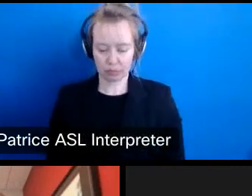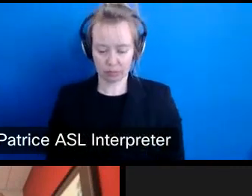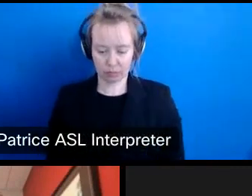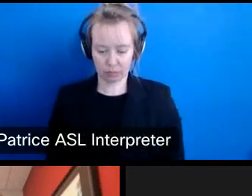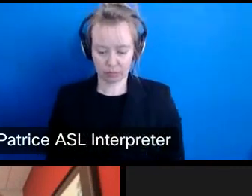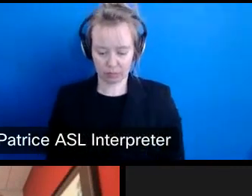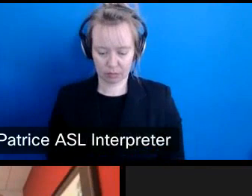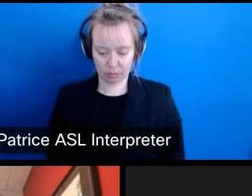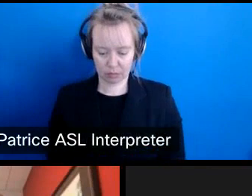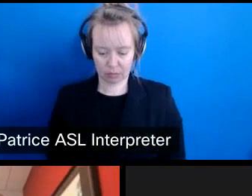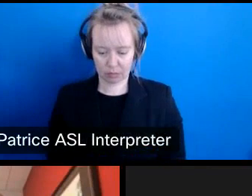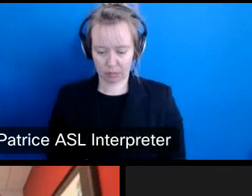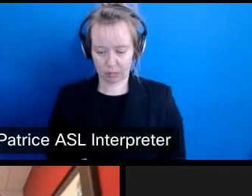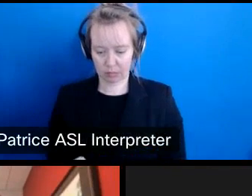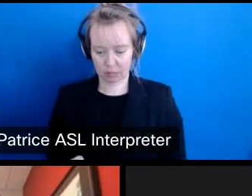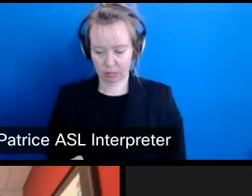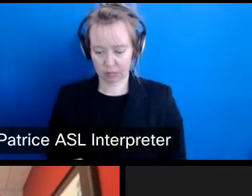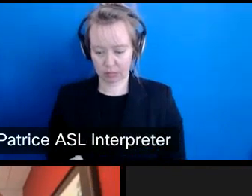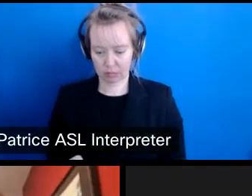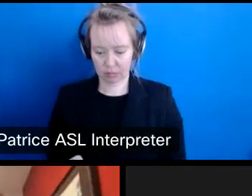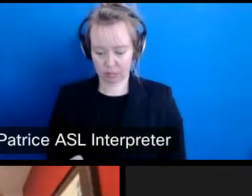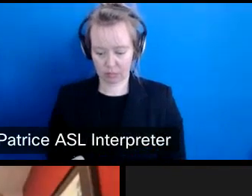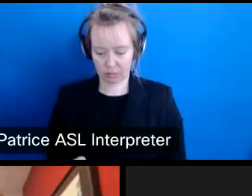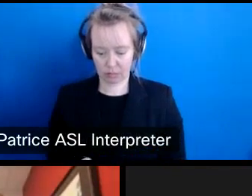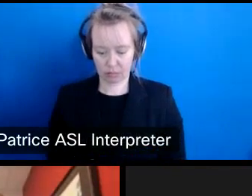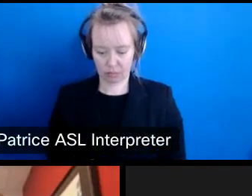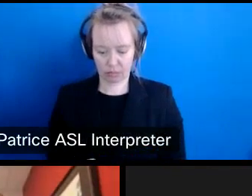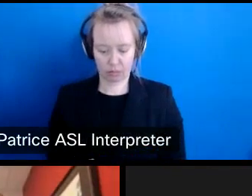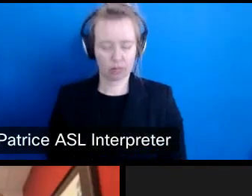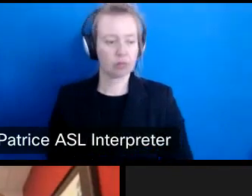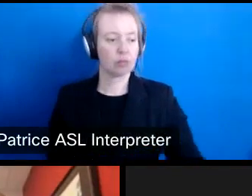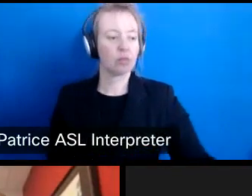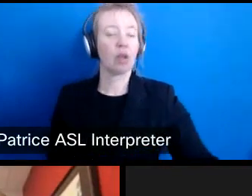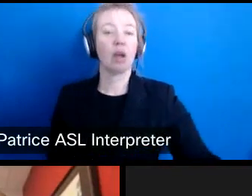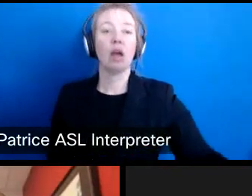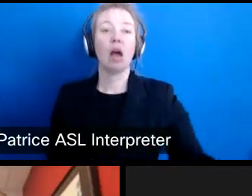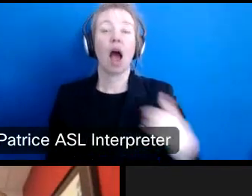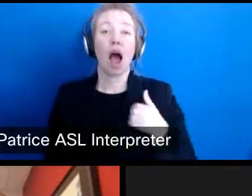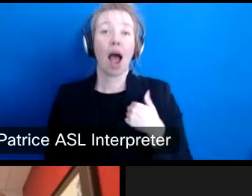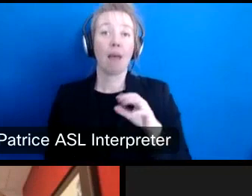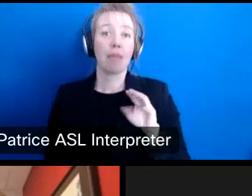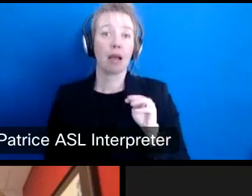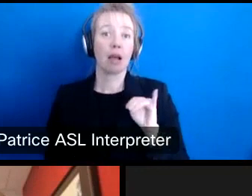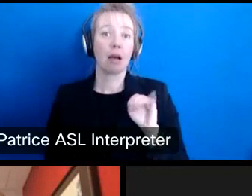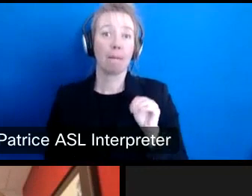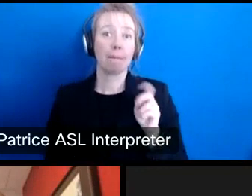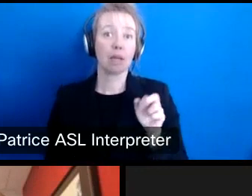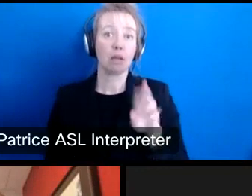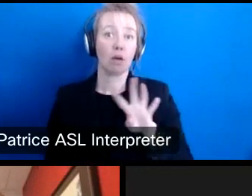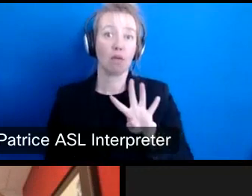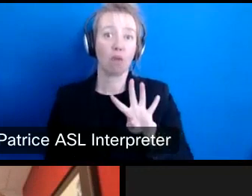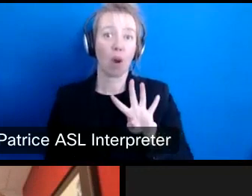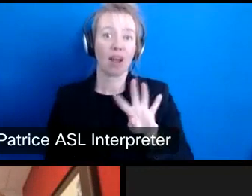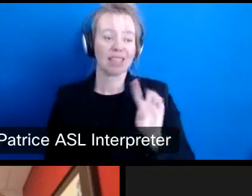Commissioner Cece, you said you're 4D04. I used to be the commissioner 4D05, so I'm very familiar with your